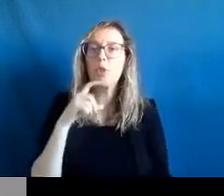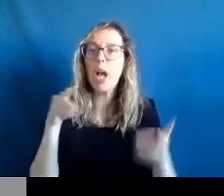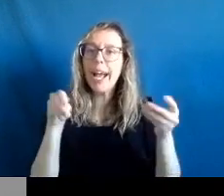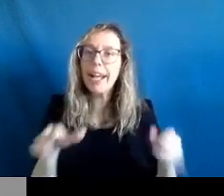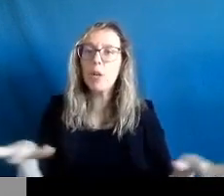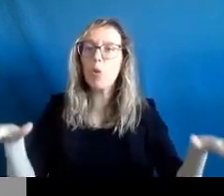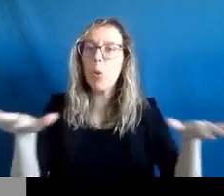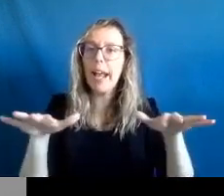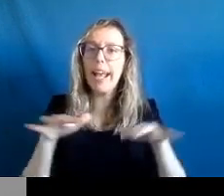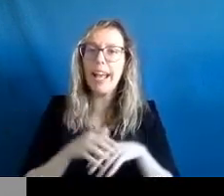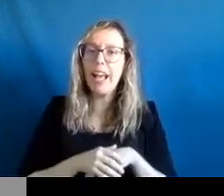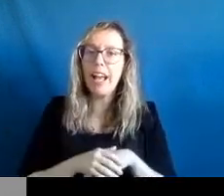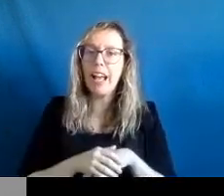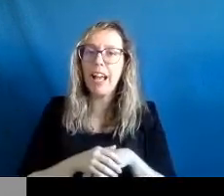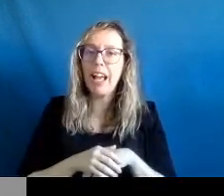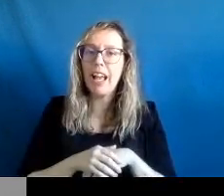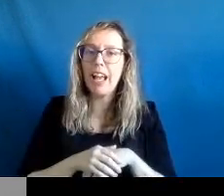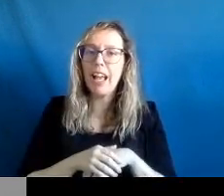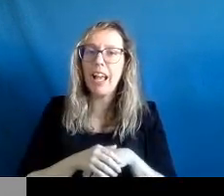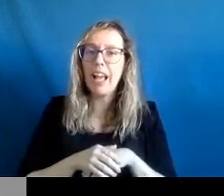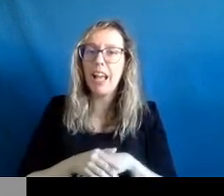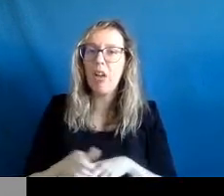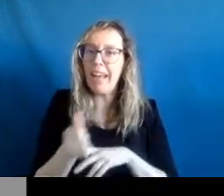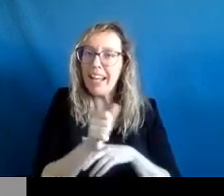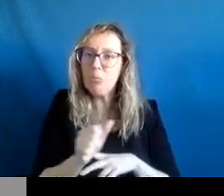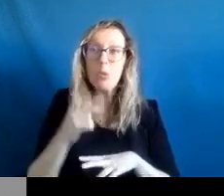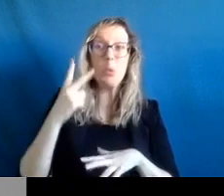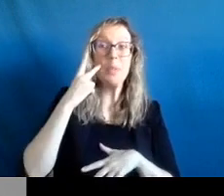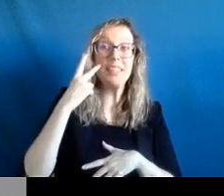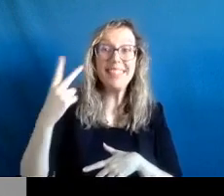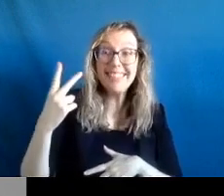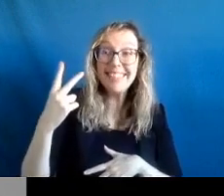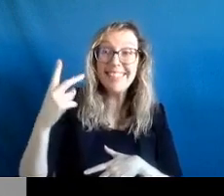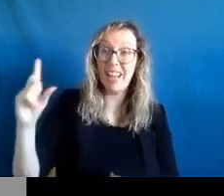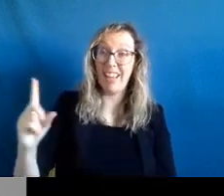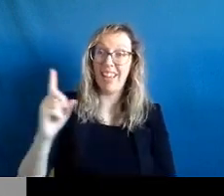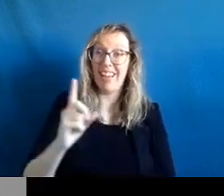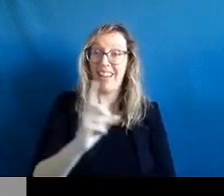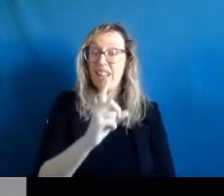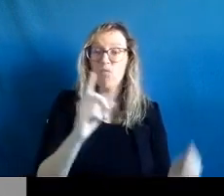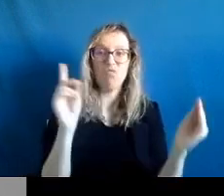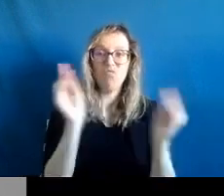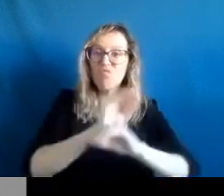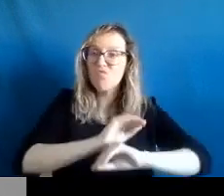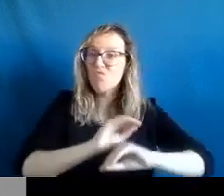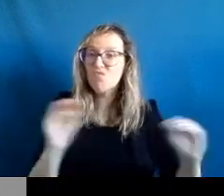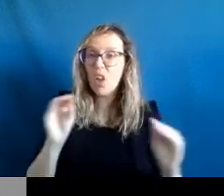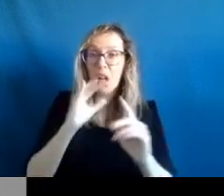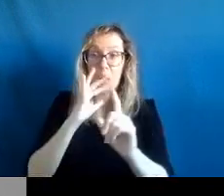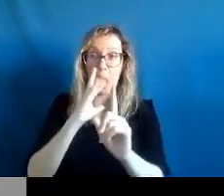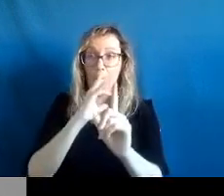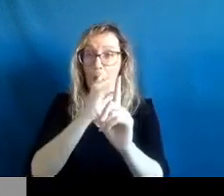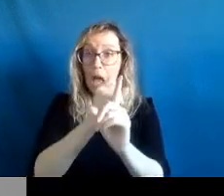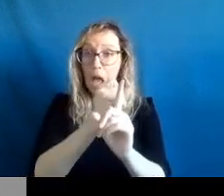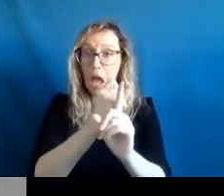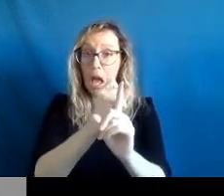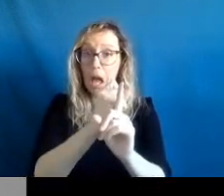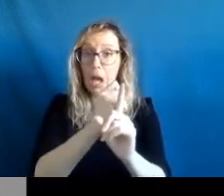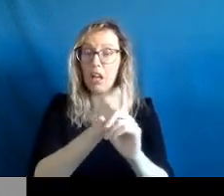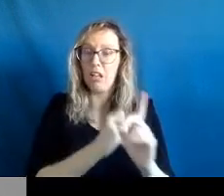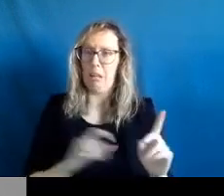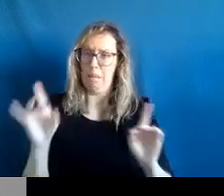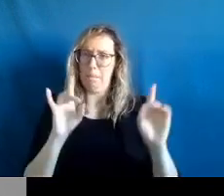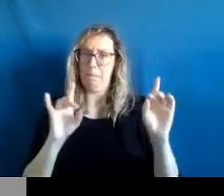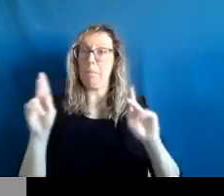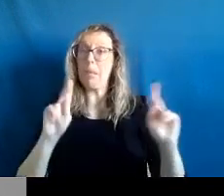possessed no splendid form for us to see, no desirable appearance. He was despised and avoided